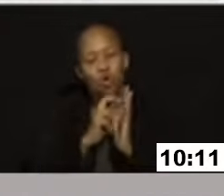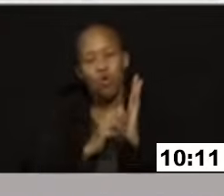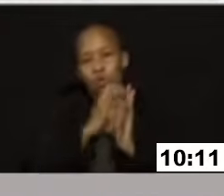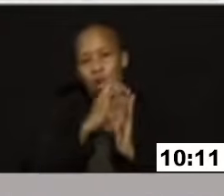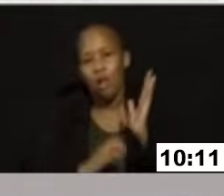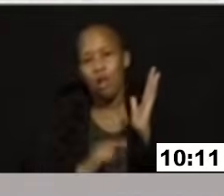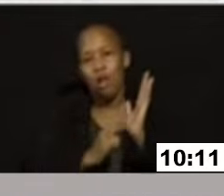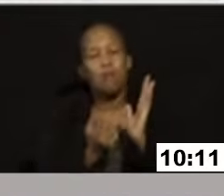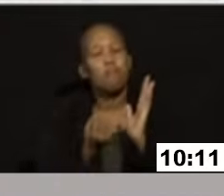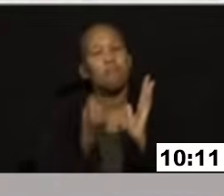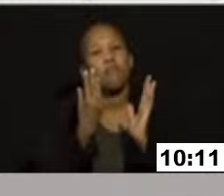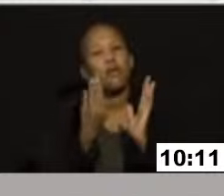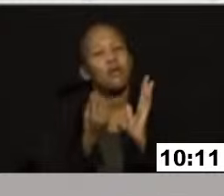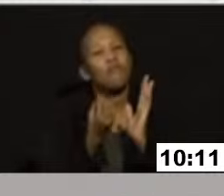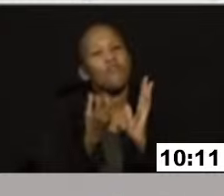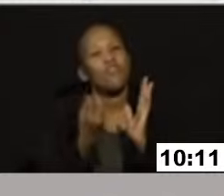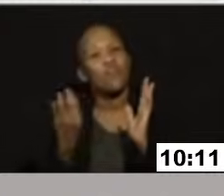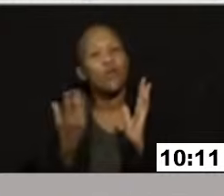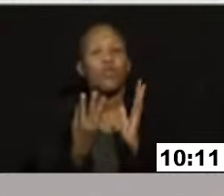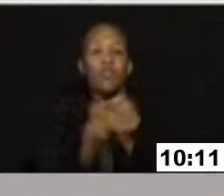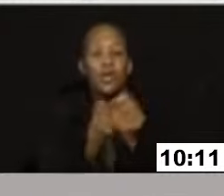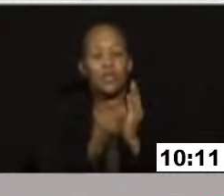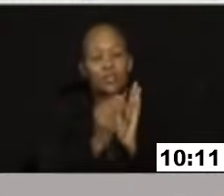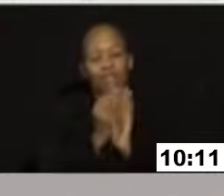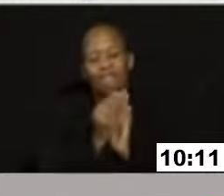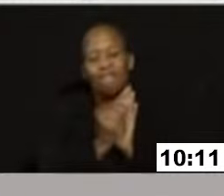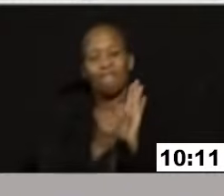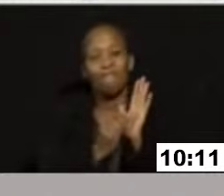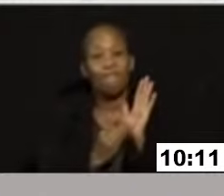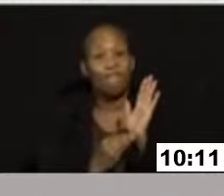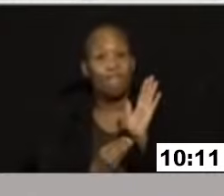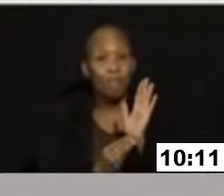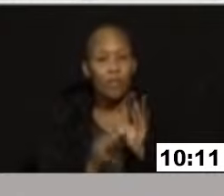of things that the evidence leader